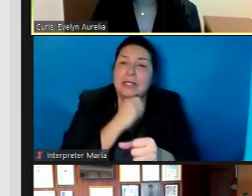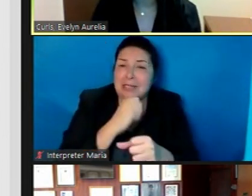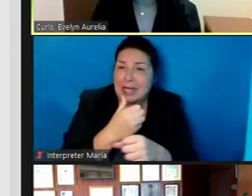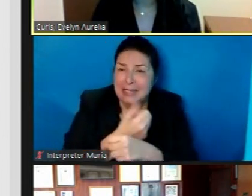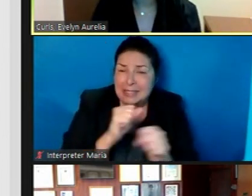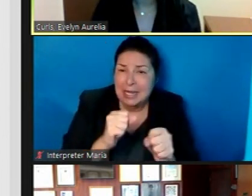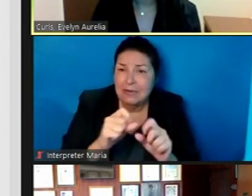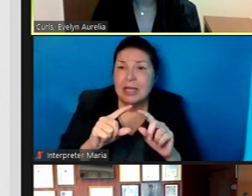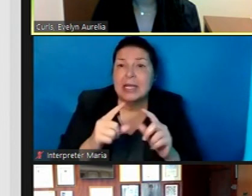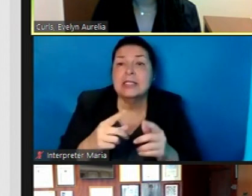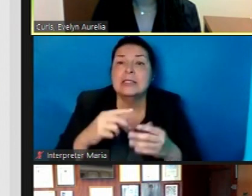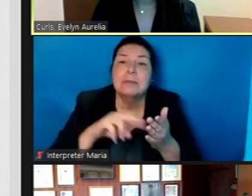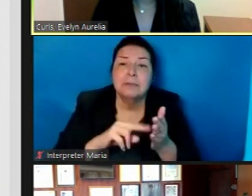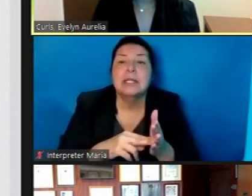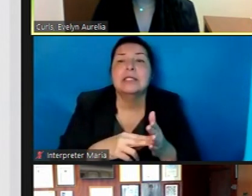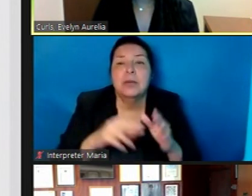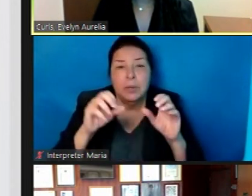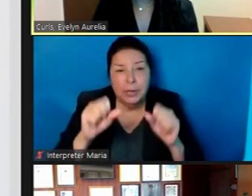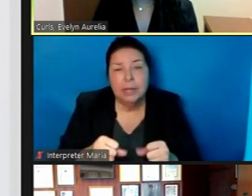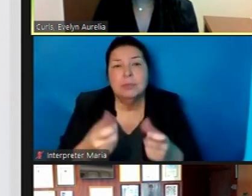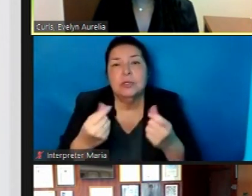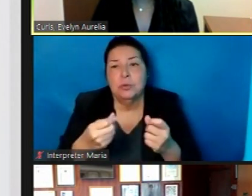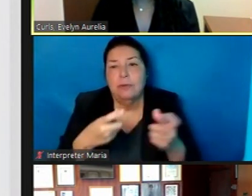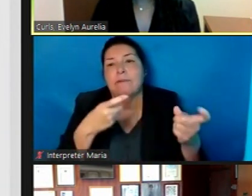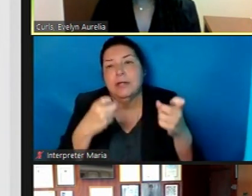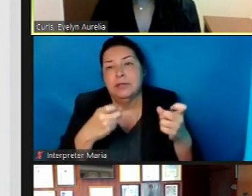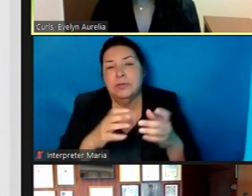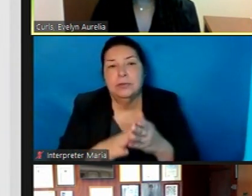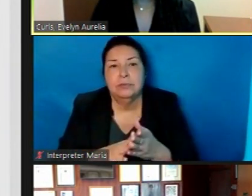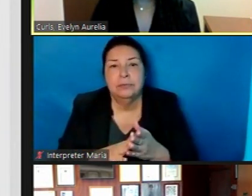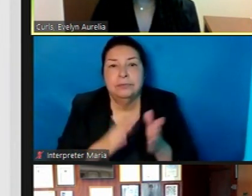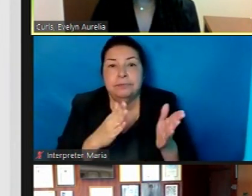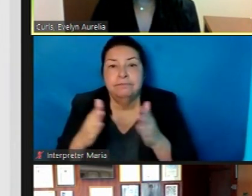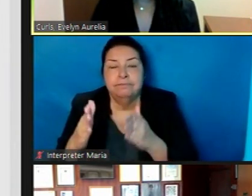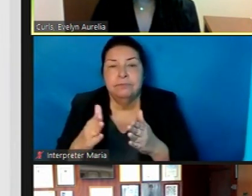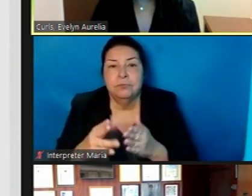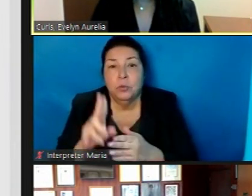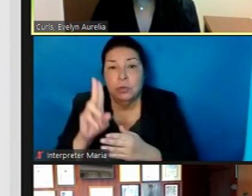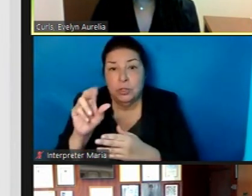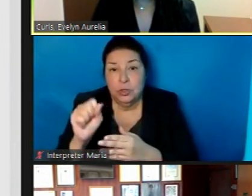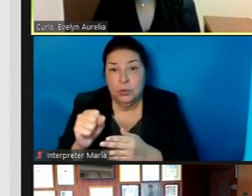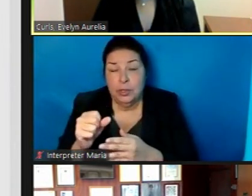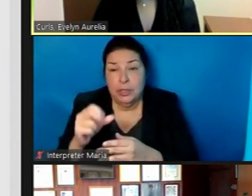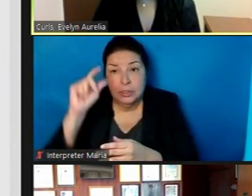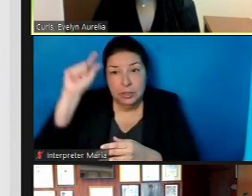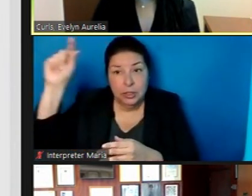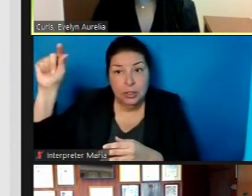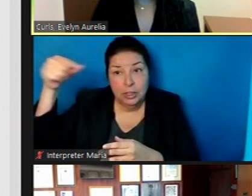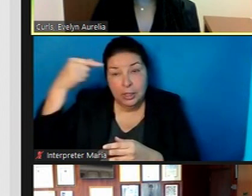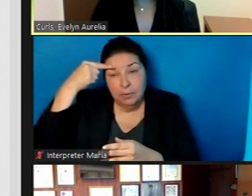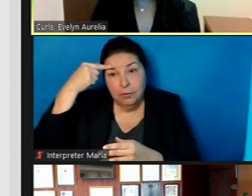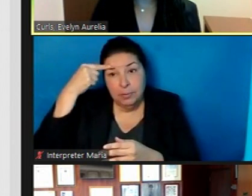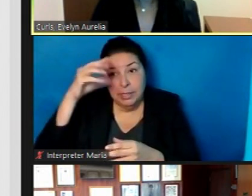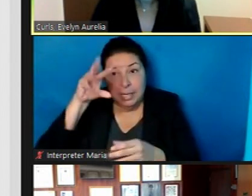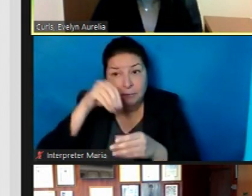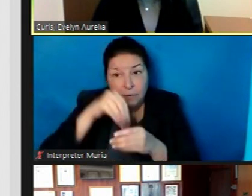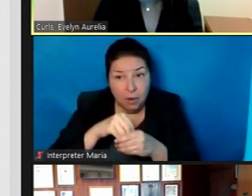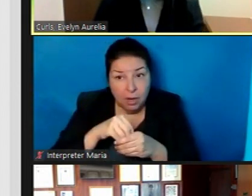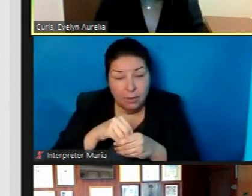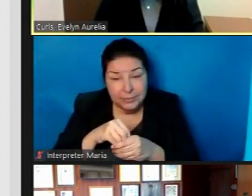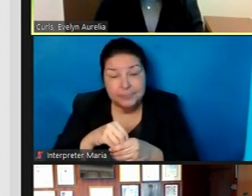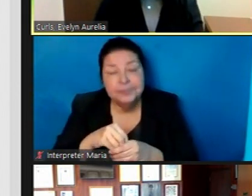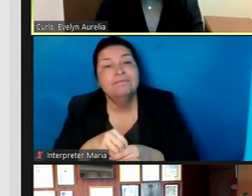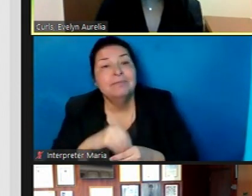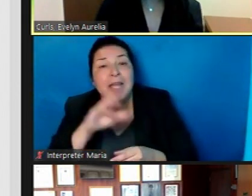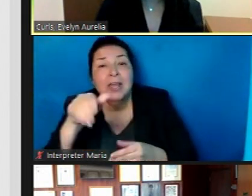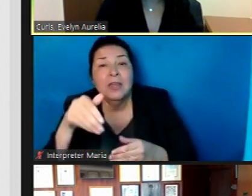vaccine. Next slide. Was the US government involved? The only thing